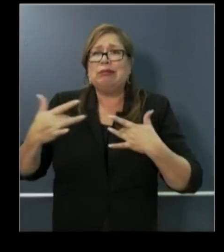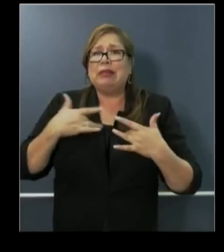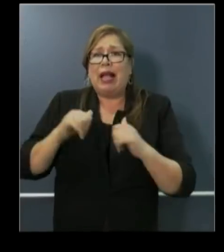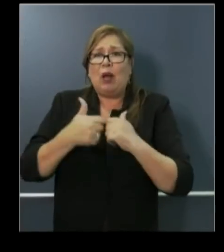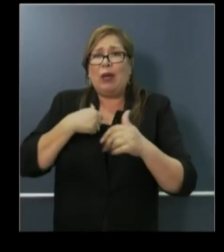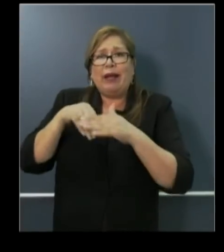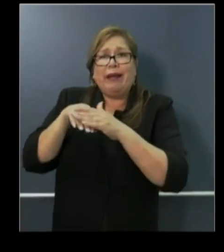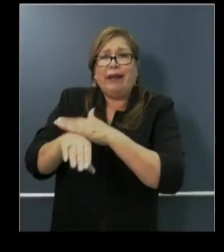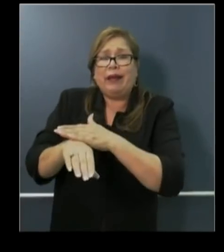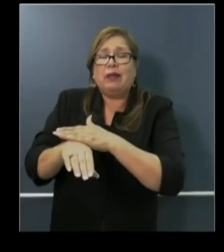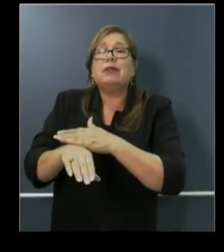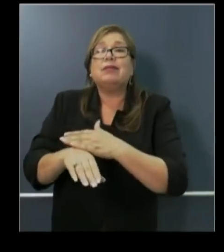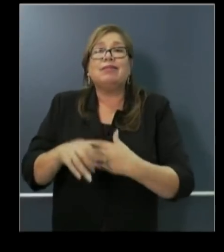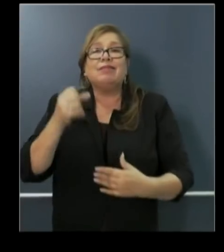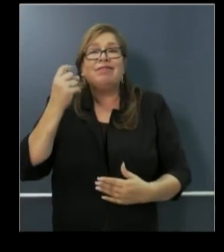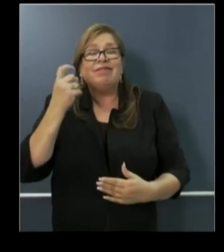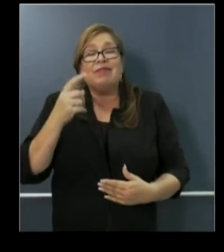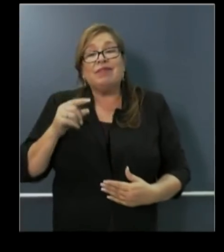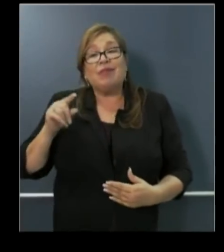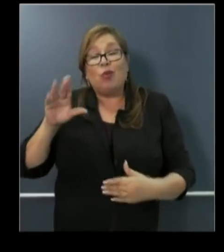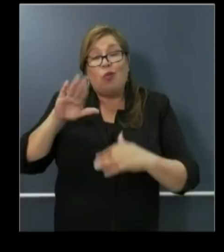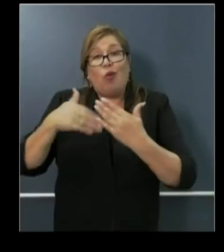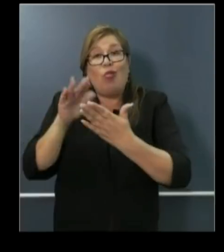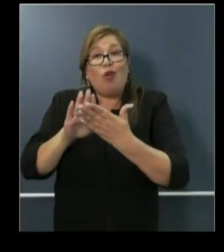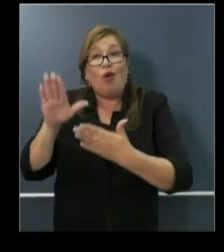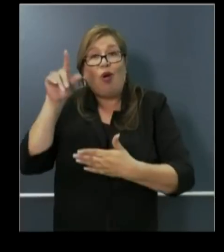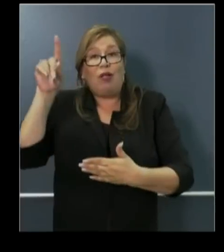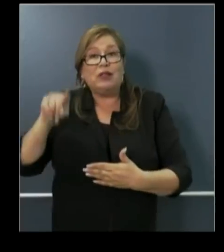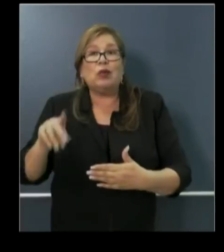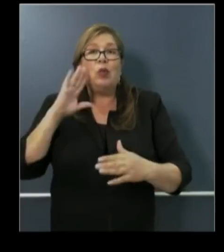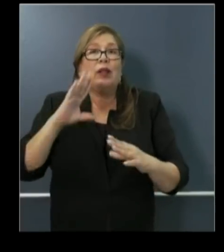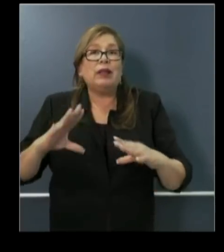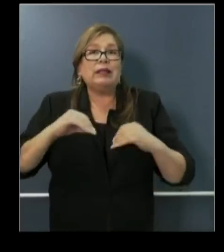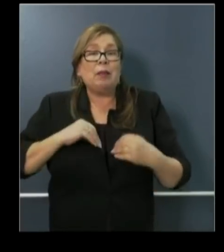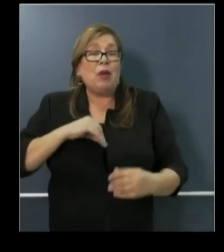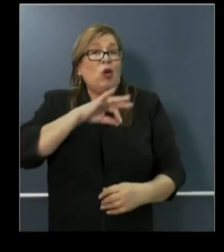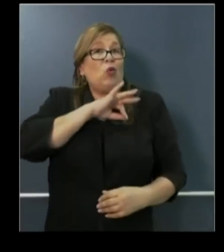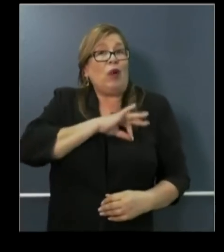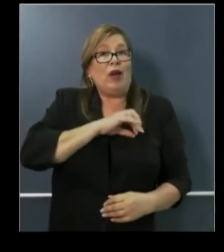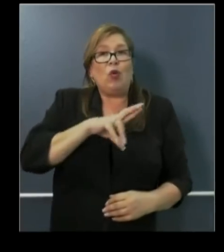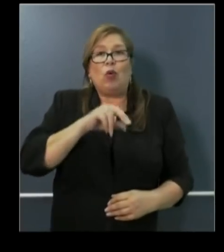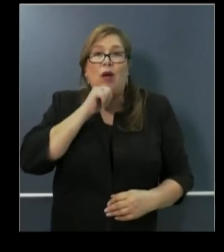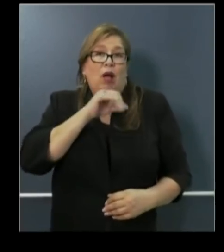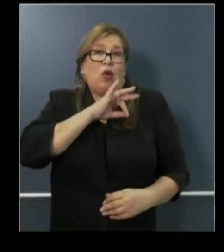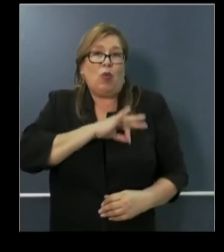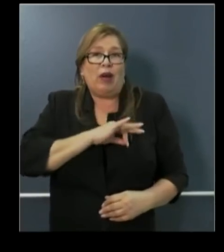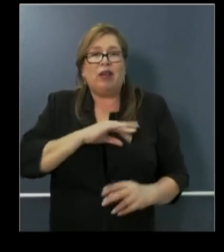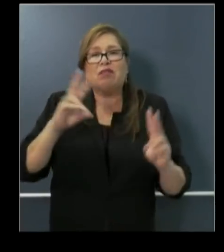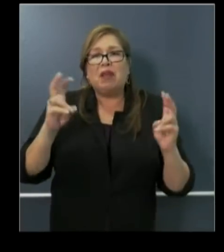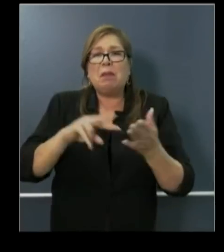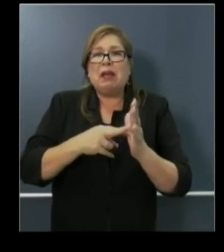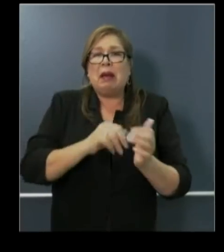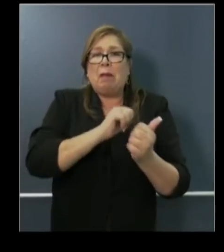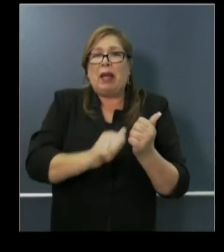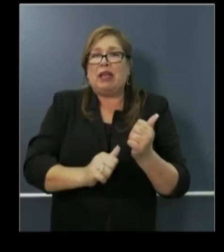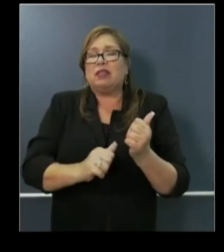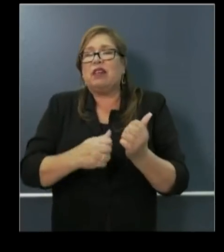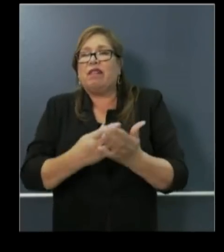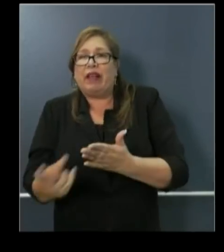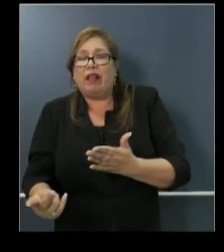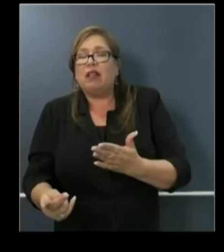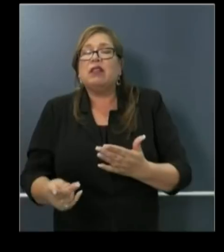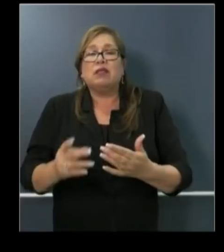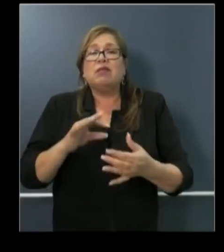accept credit, no credit, or pass-fail grading where districts decide to use it for A through G courses and other